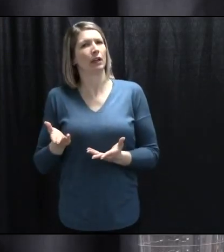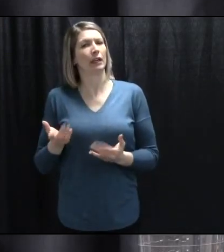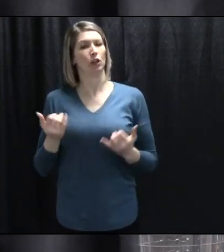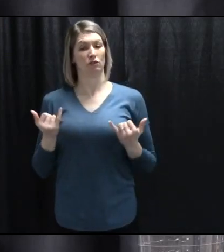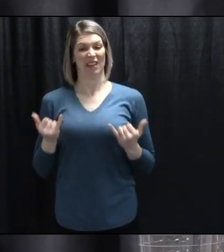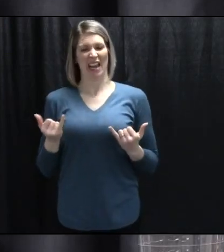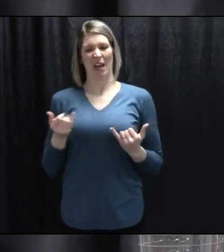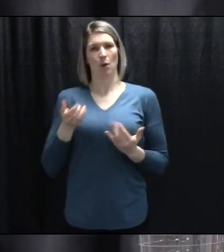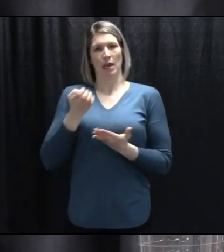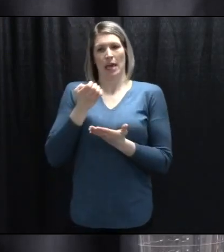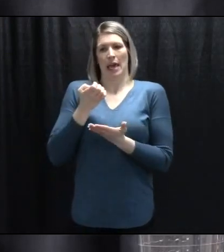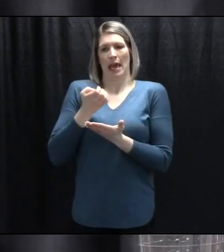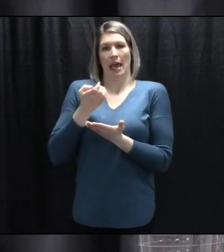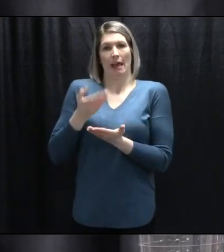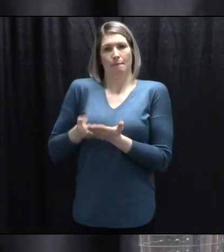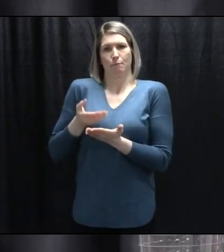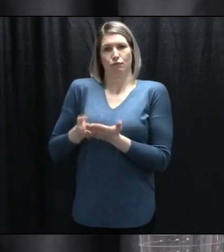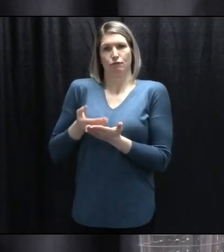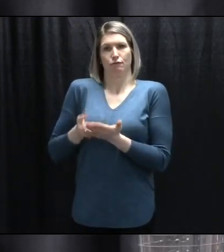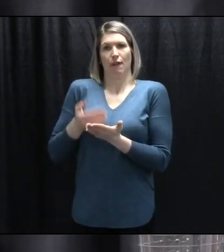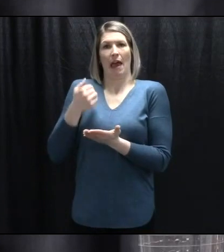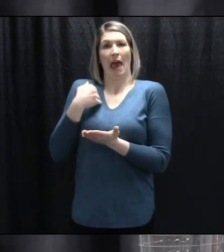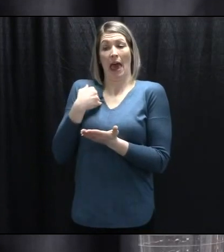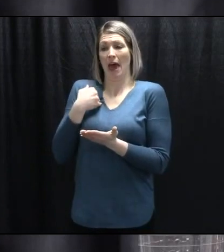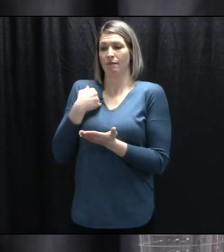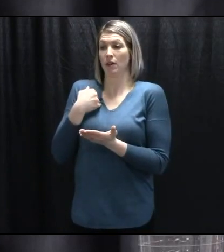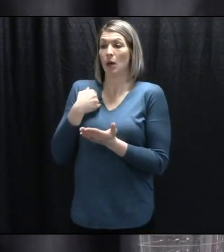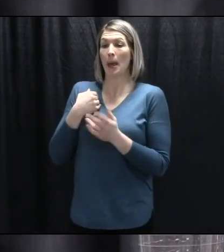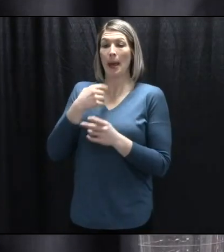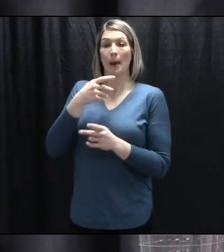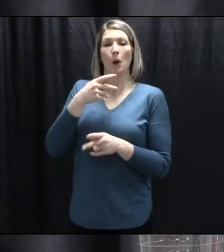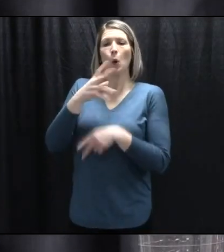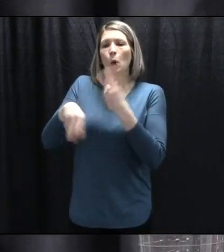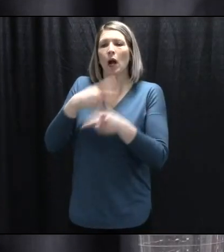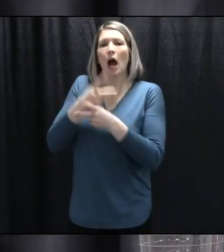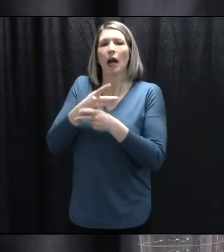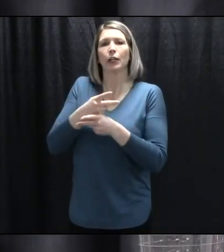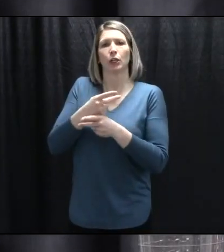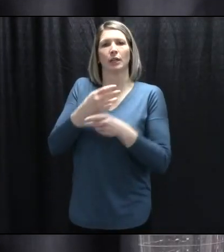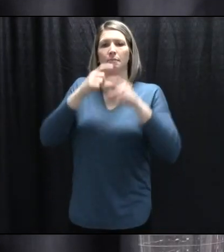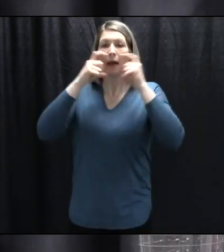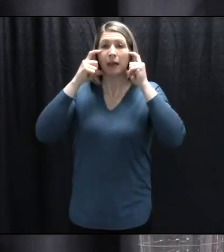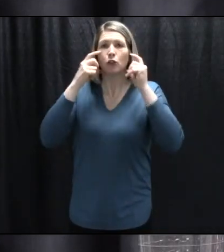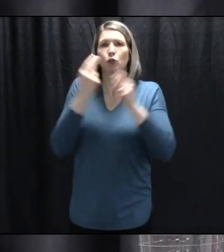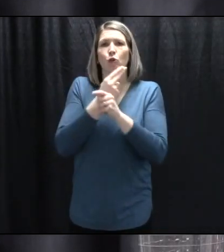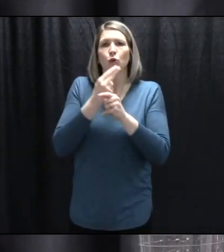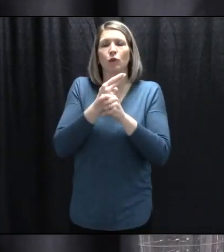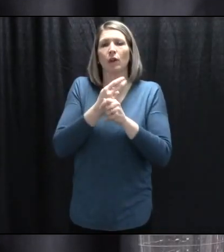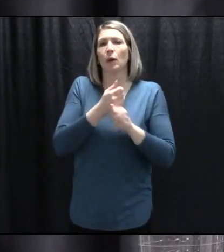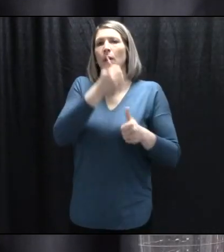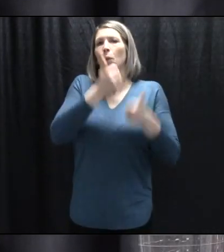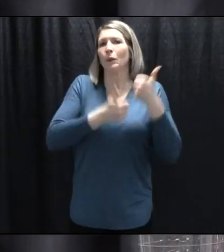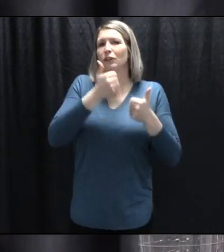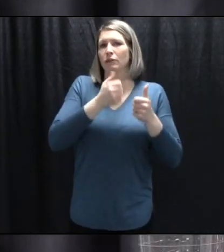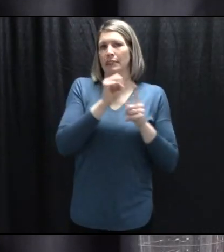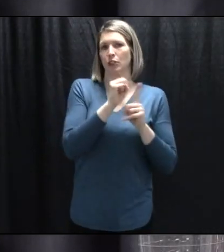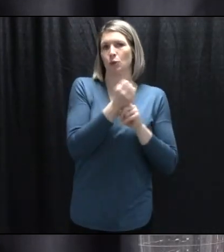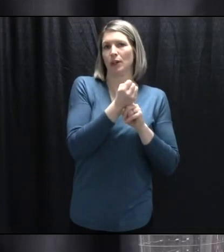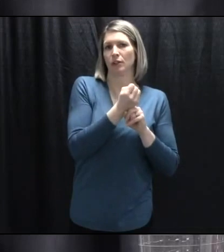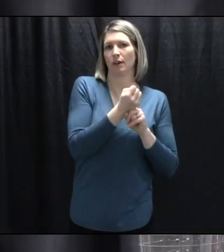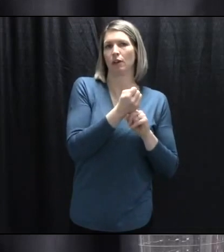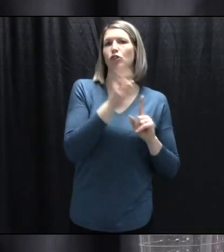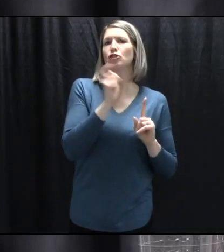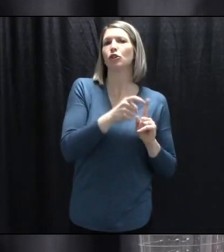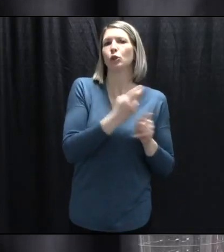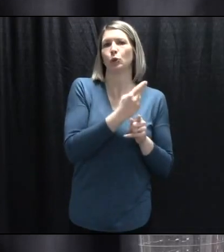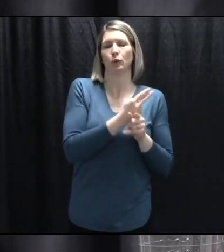state what circumstances a particular type of PPE should be used in and for. We have, Dr.